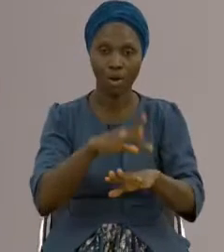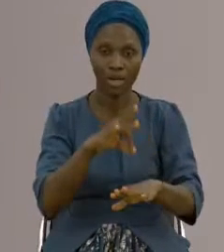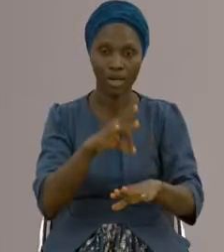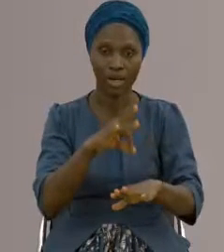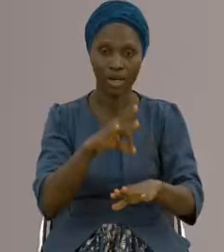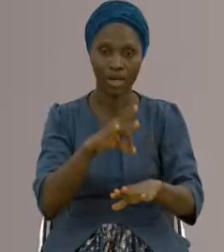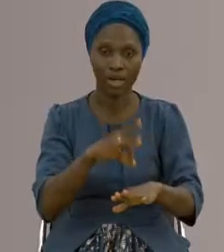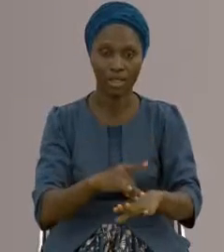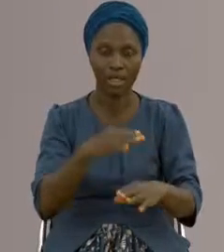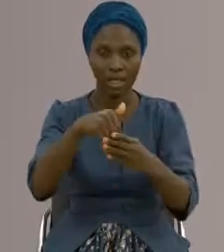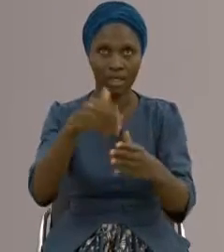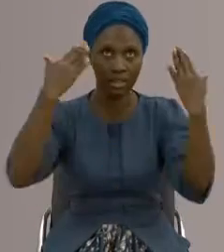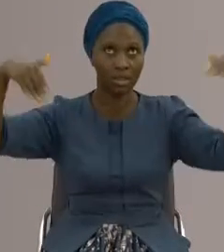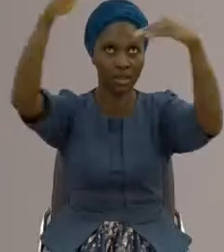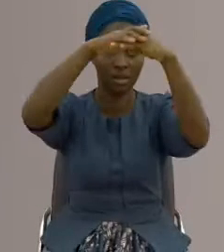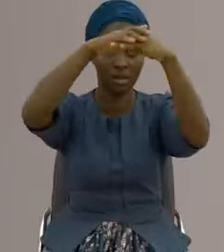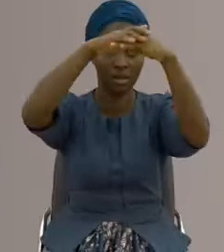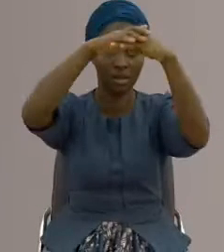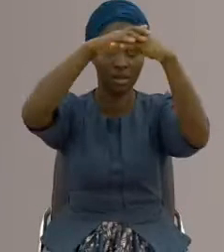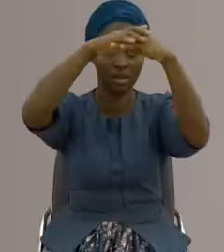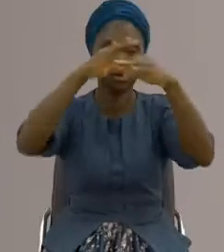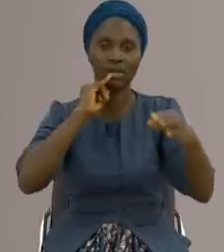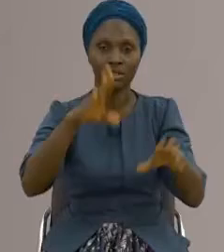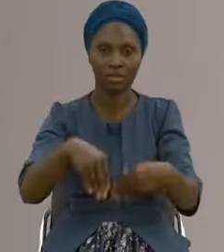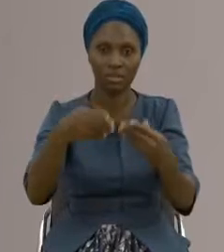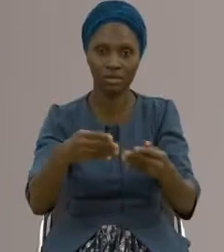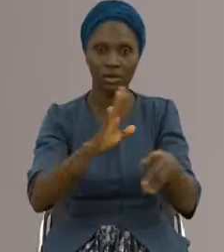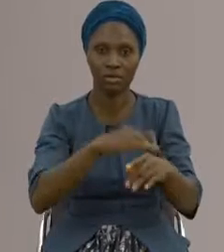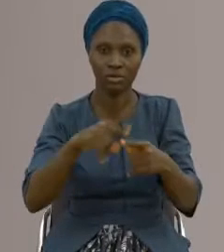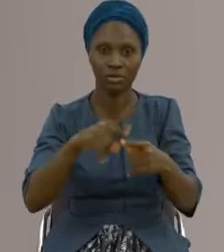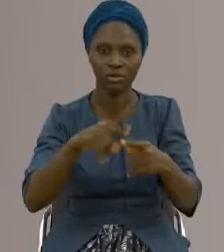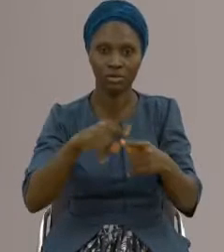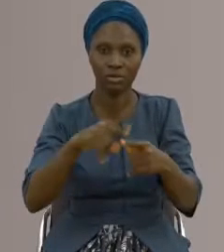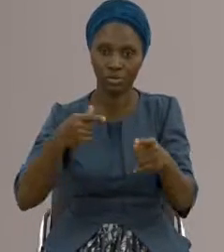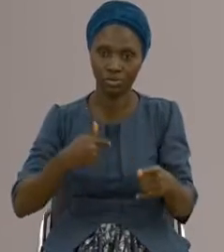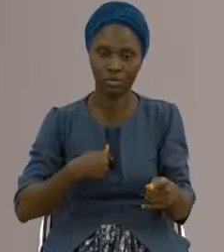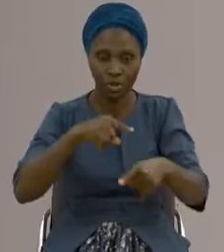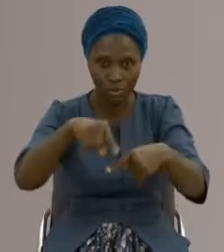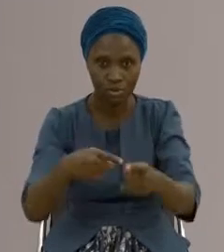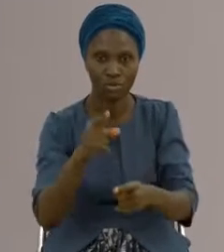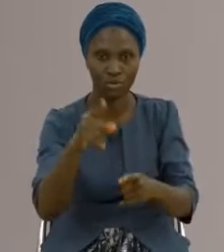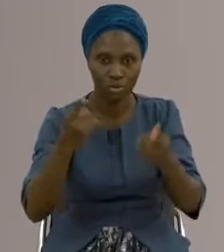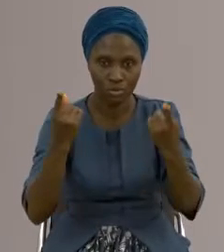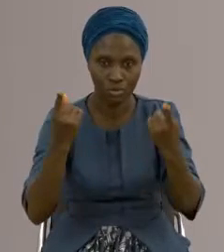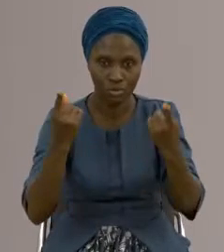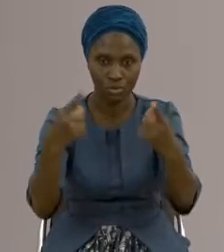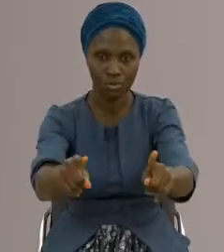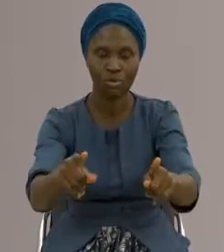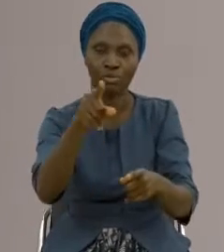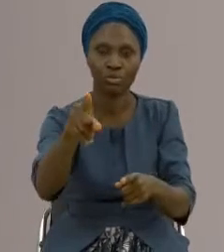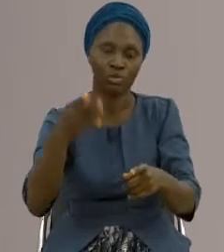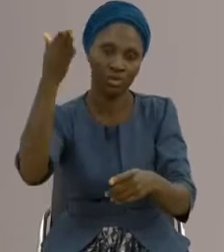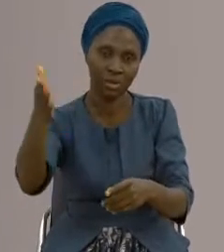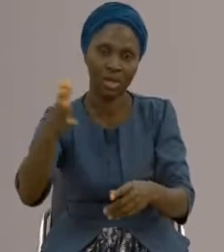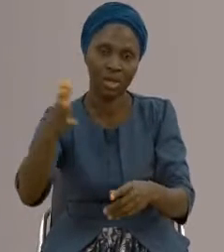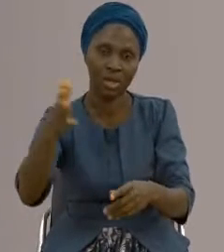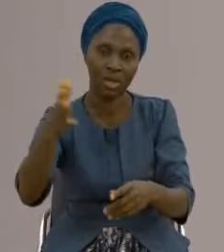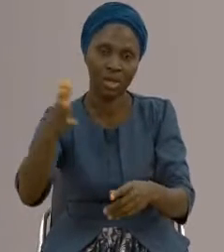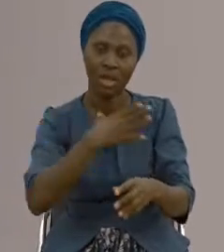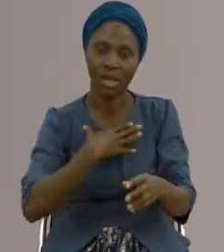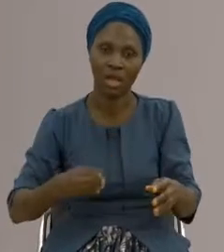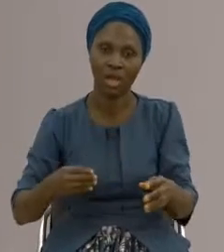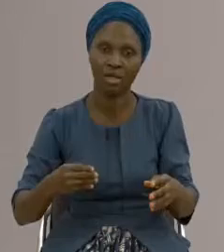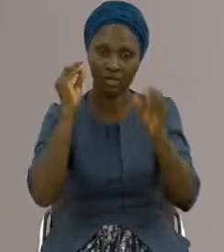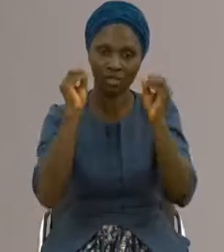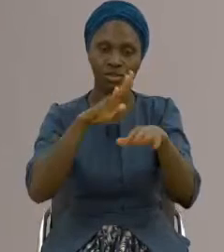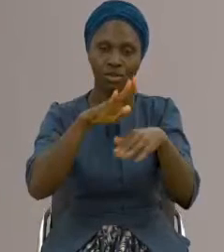me. Go ye therefore and teach all nations, baptizing them in the name of the Father and of the